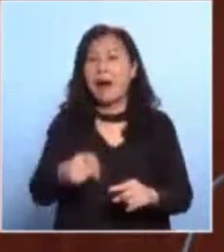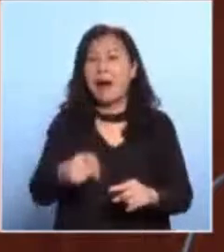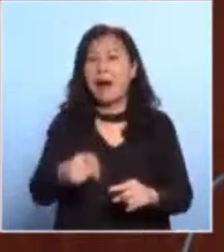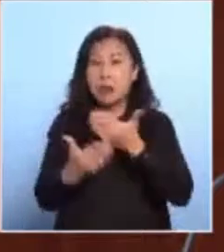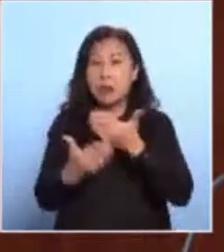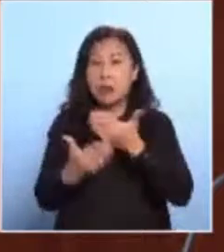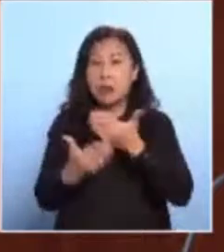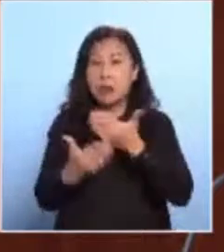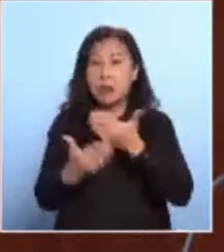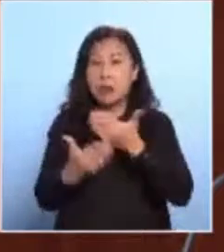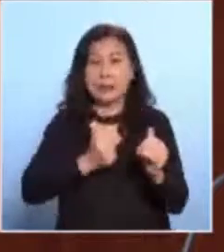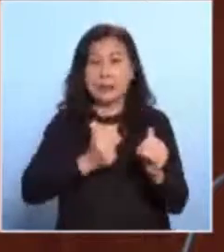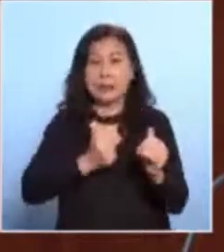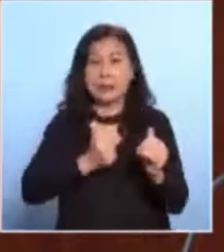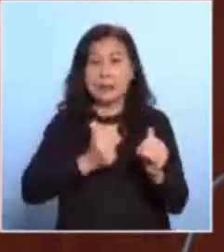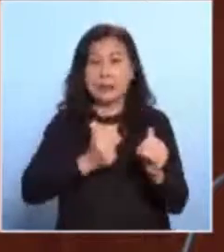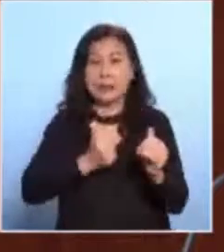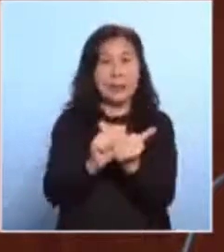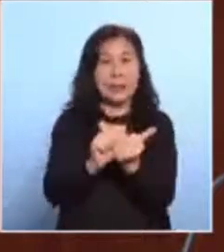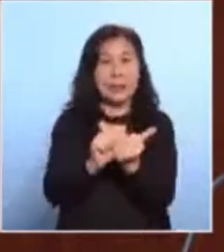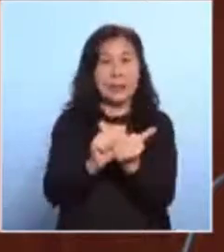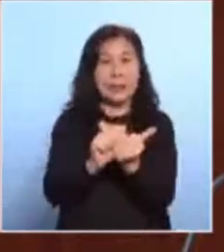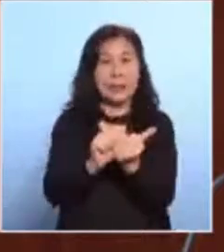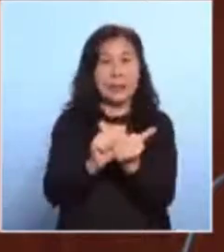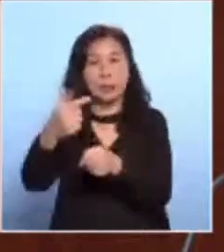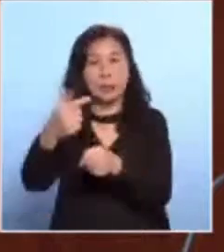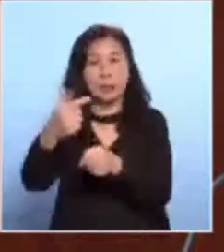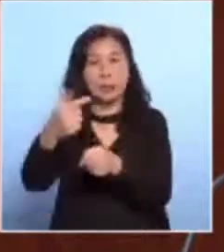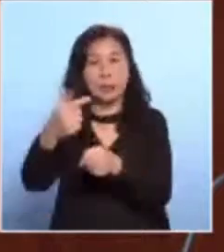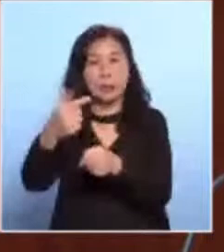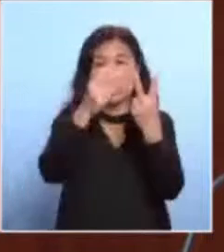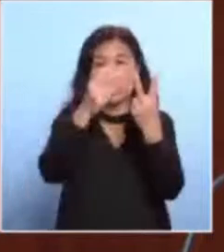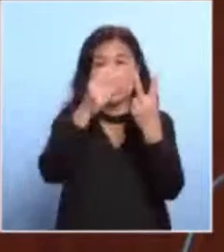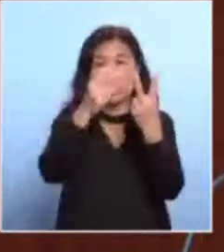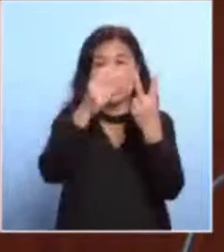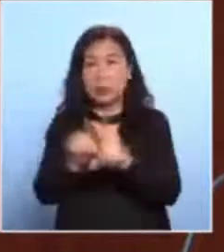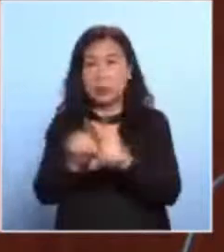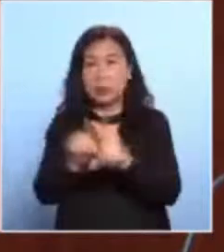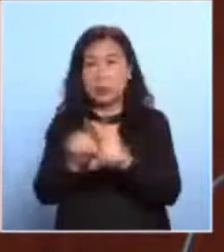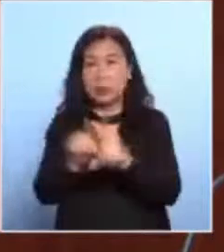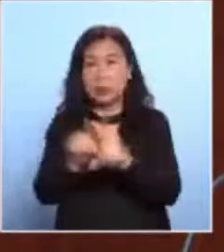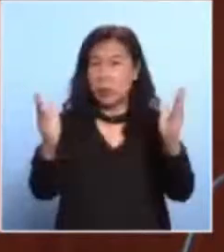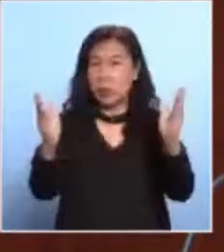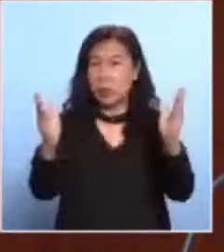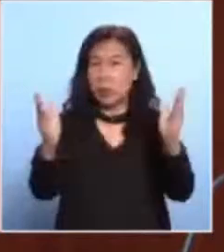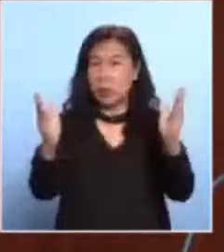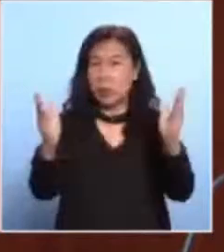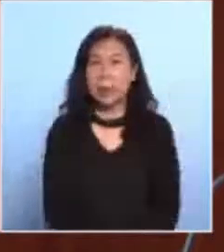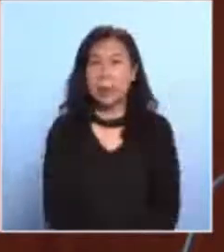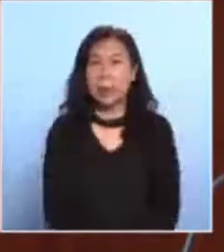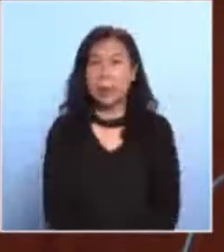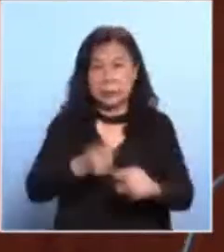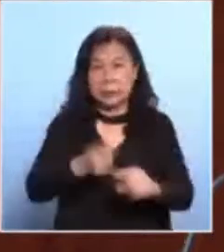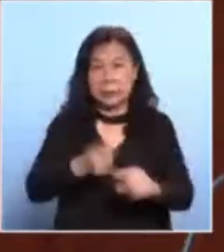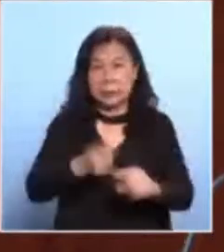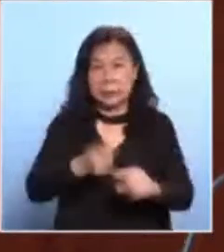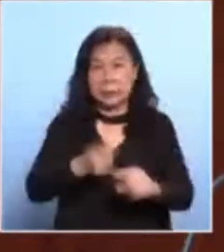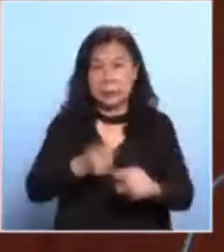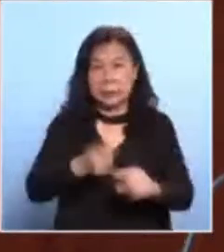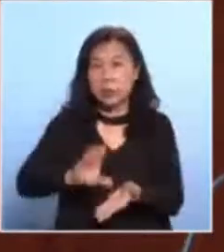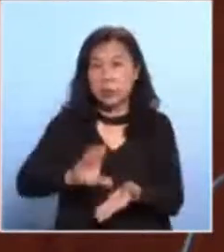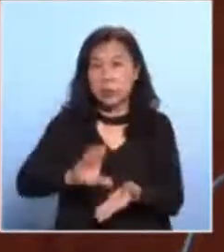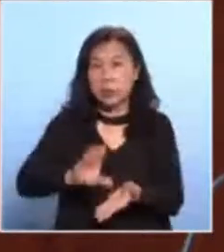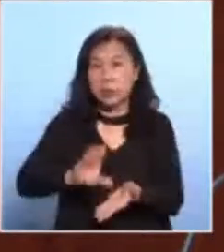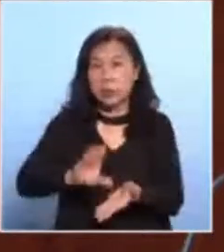schools. Starting from the 2024 and 25 school year, we will strengthen the establishment of